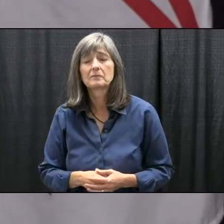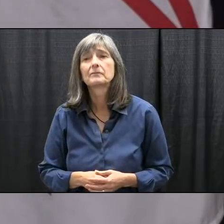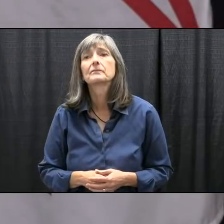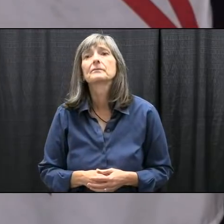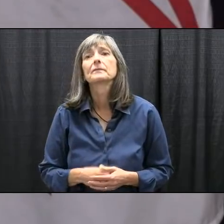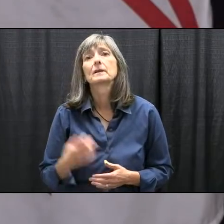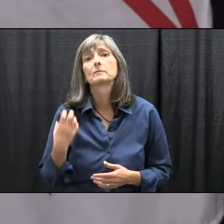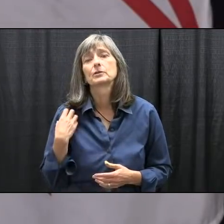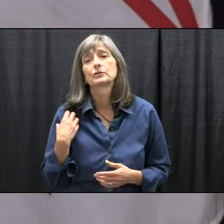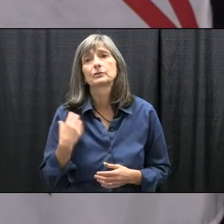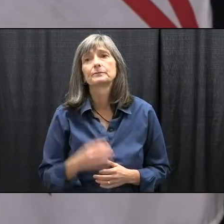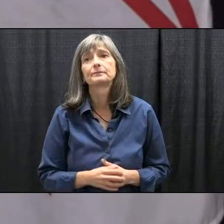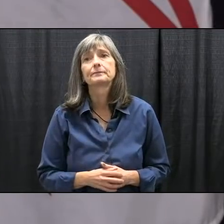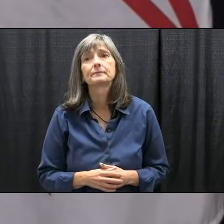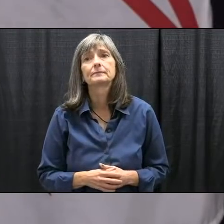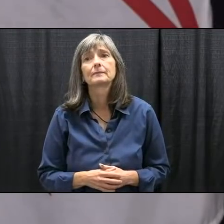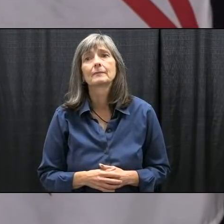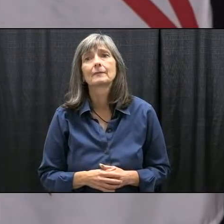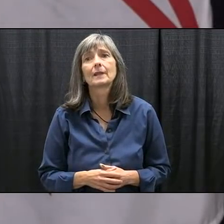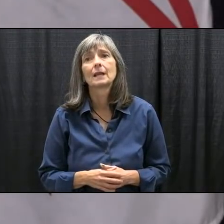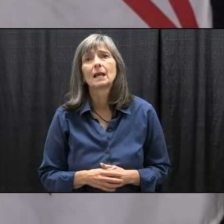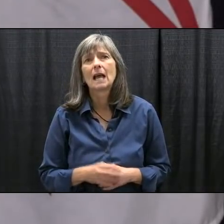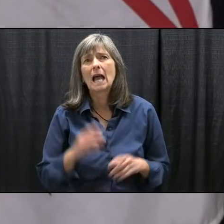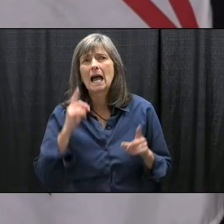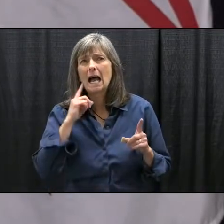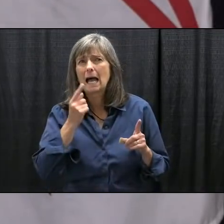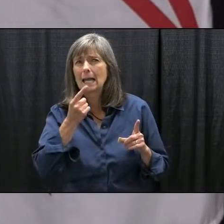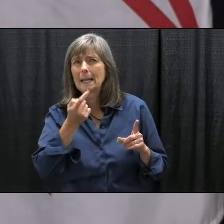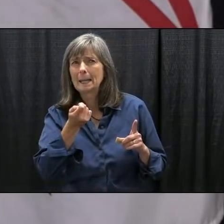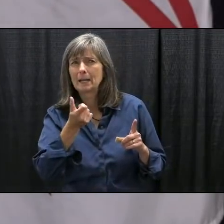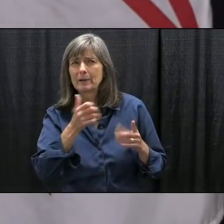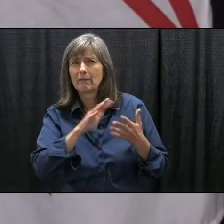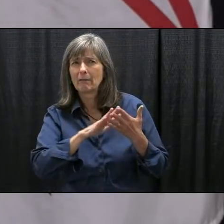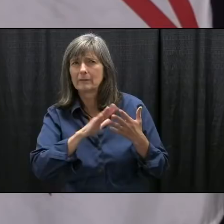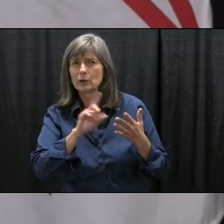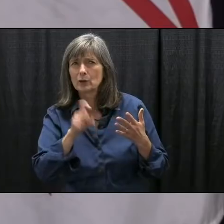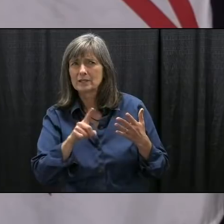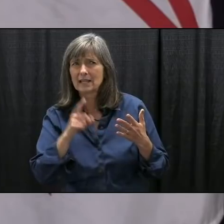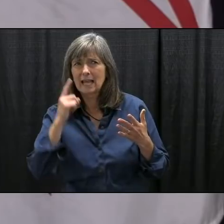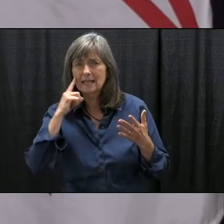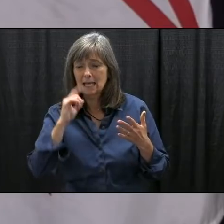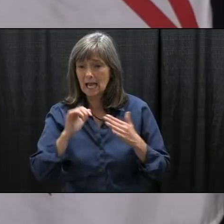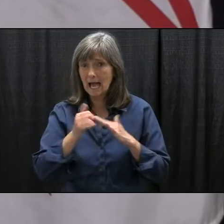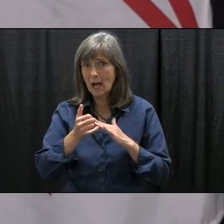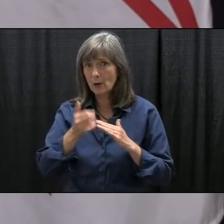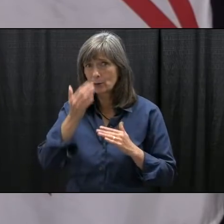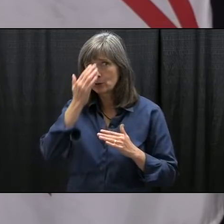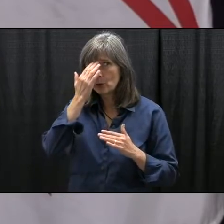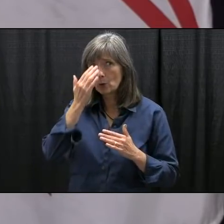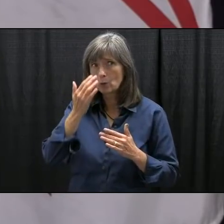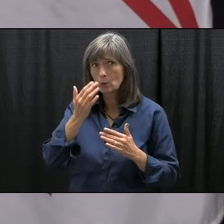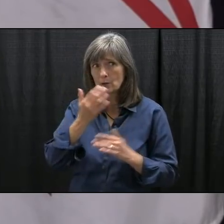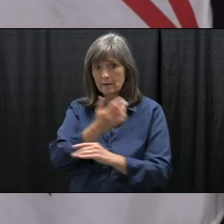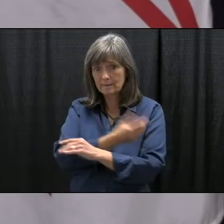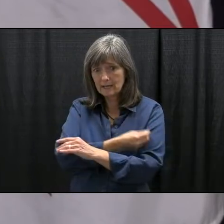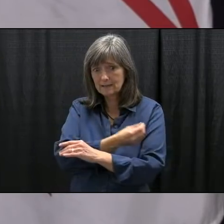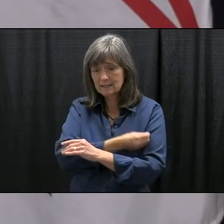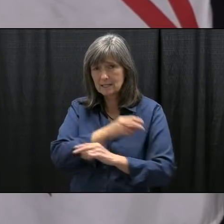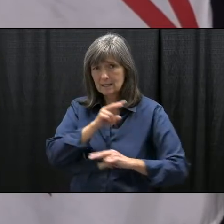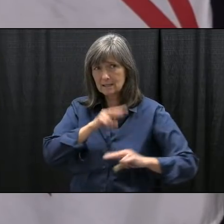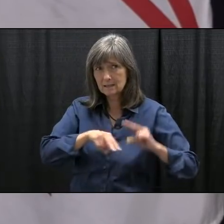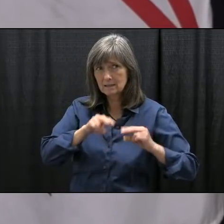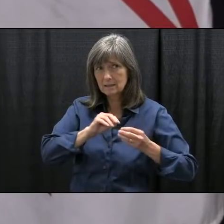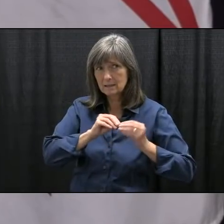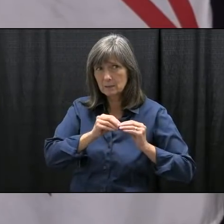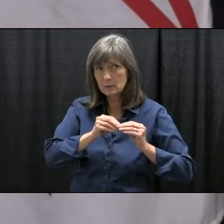I think I partly heard your question, Peter. If it's a question of how people have their vaccine assessed, I